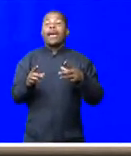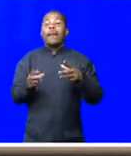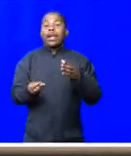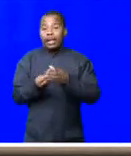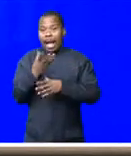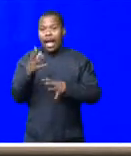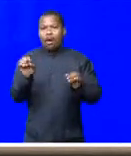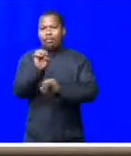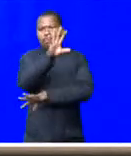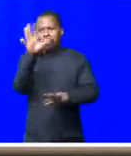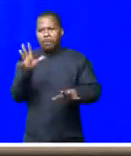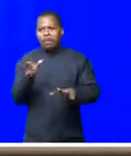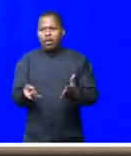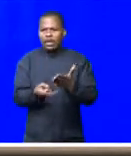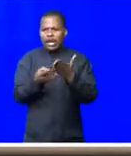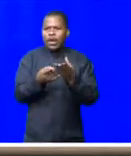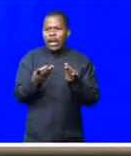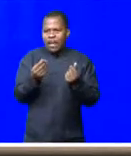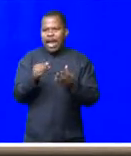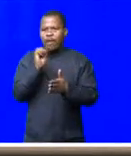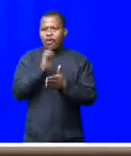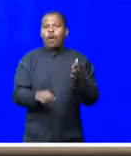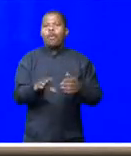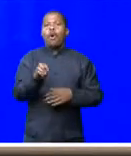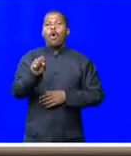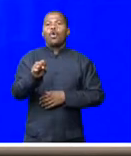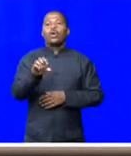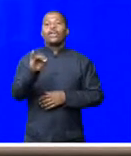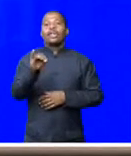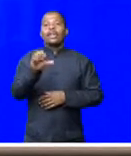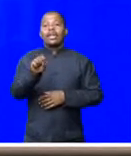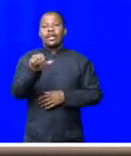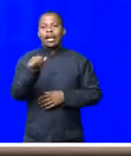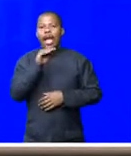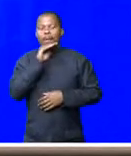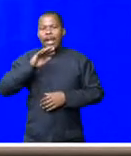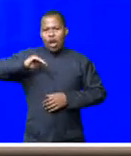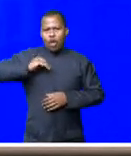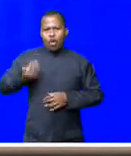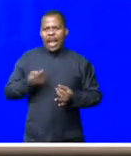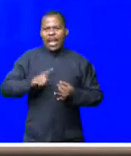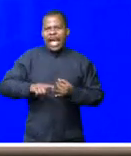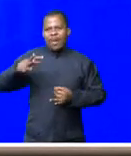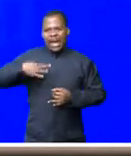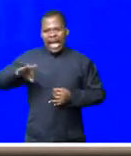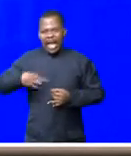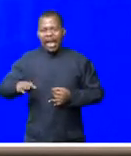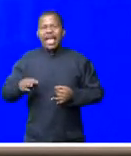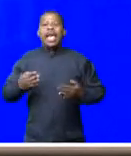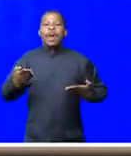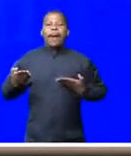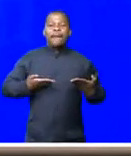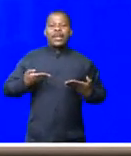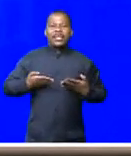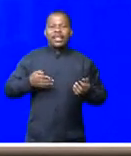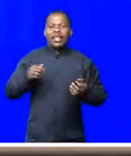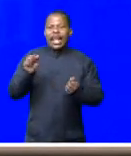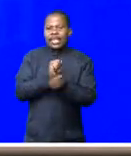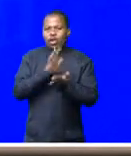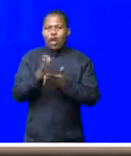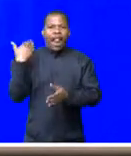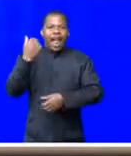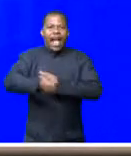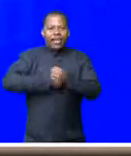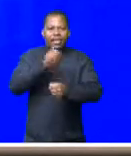ngo-osisa kunesitolo belukhona bomakele mamfomatane lebebangali-aplayela labo labathika bedeka ngamabhizinisi abo ngaso sikhathi se-political